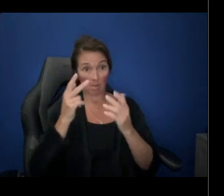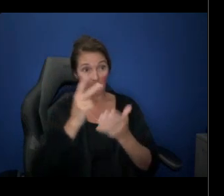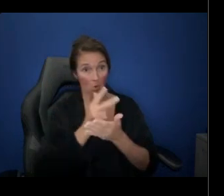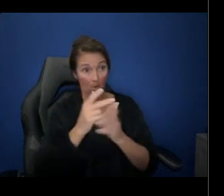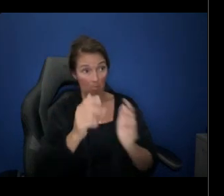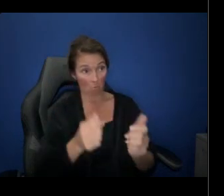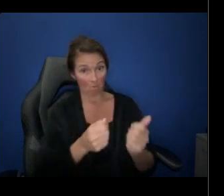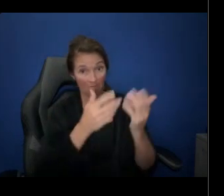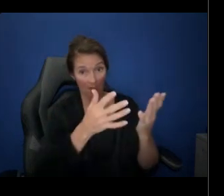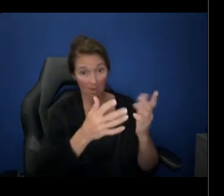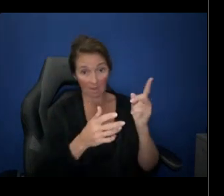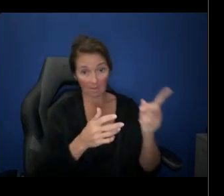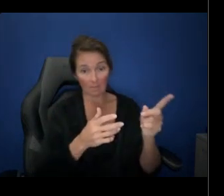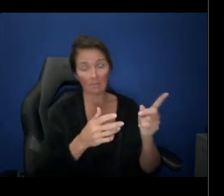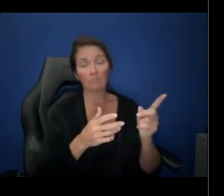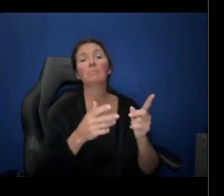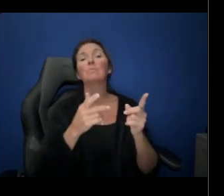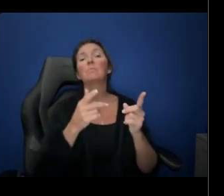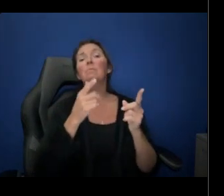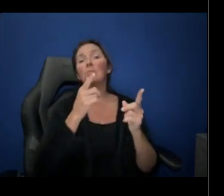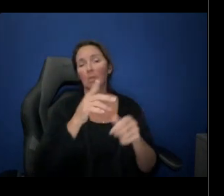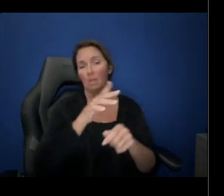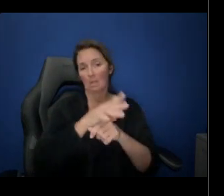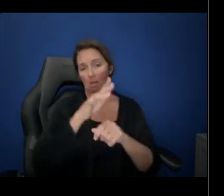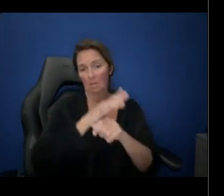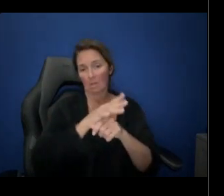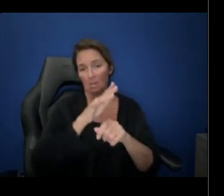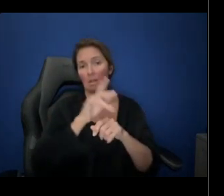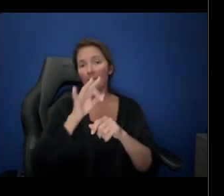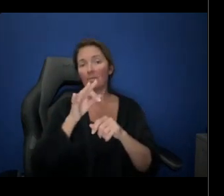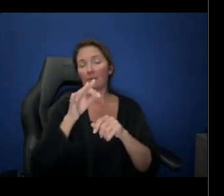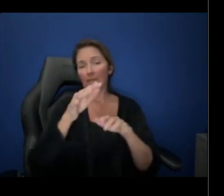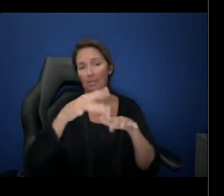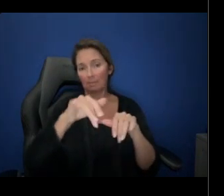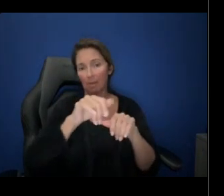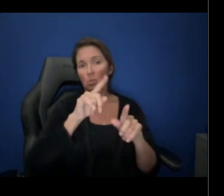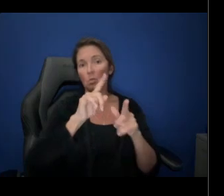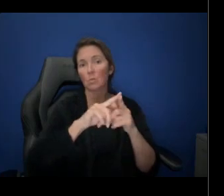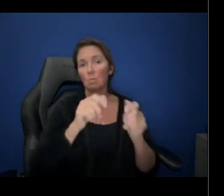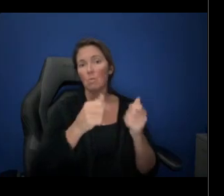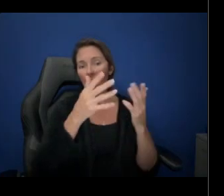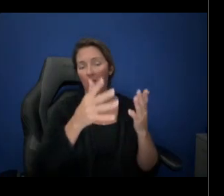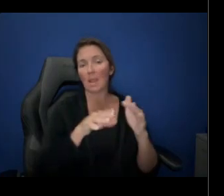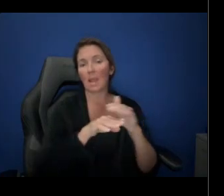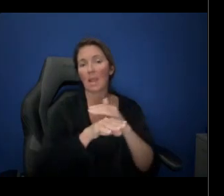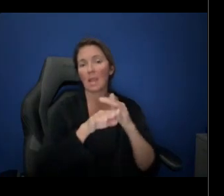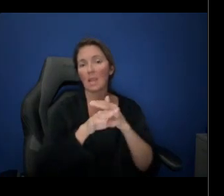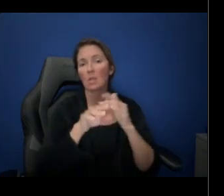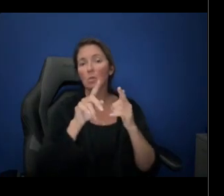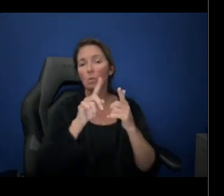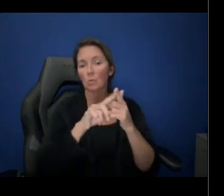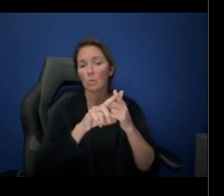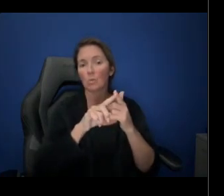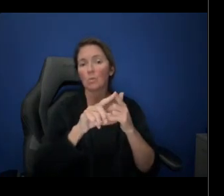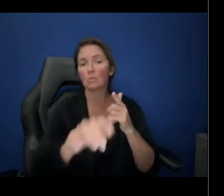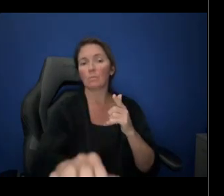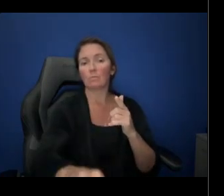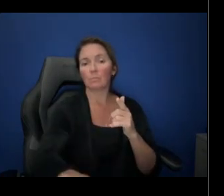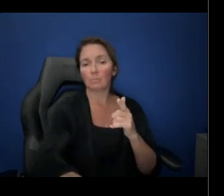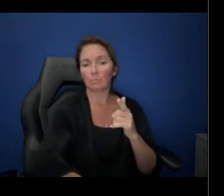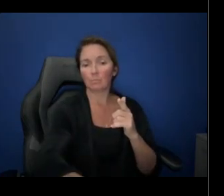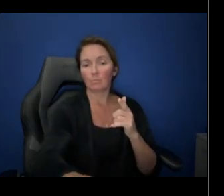provided, a sufficient number of spaces to provide access to grade level